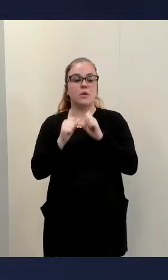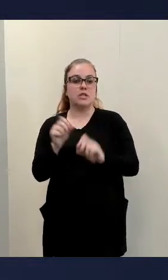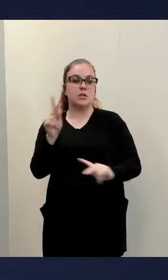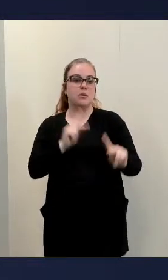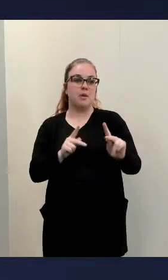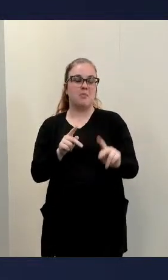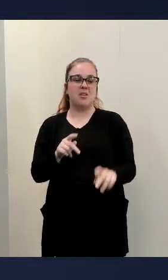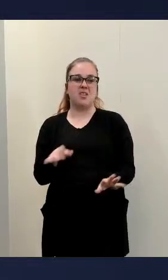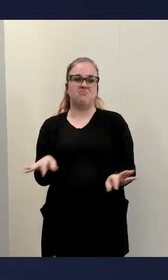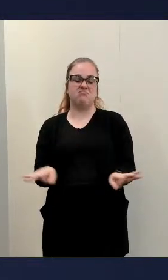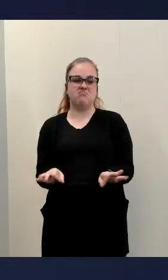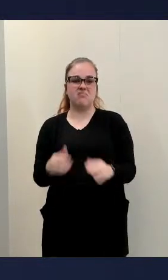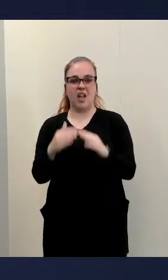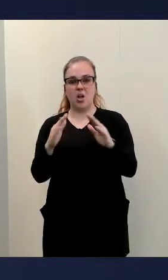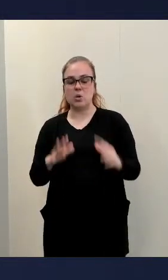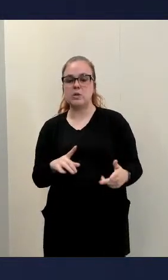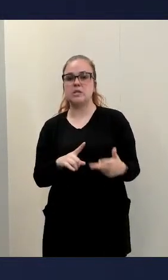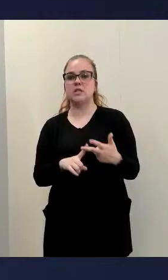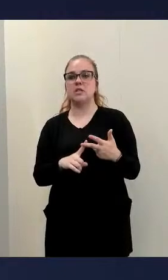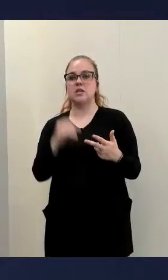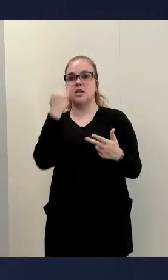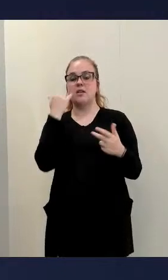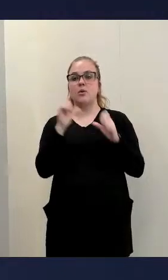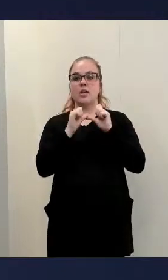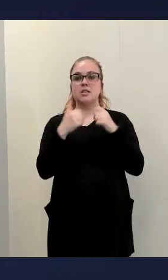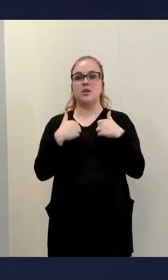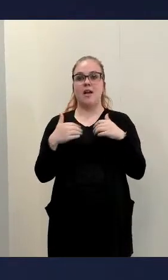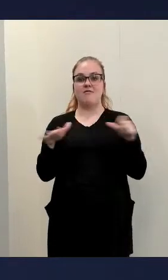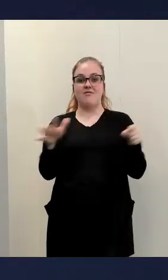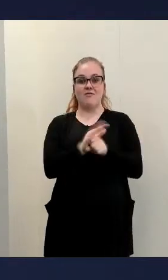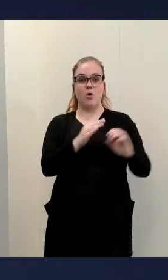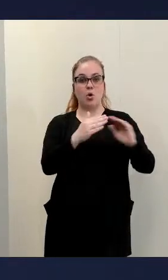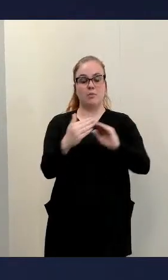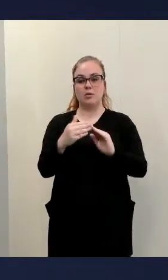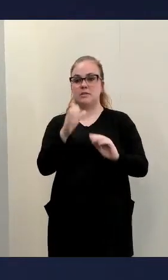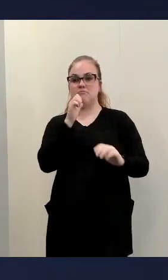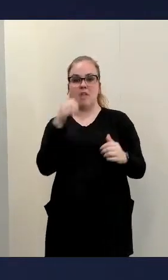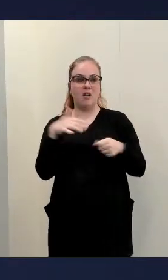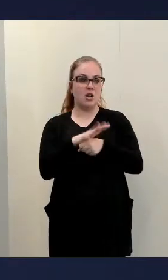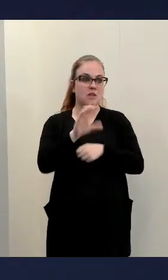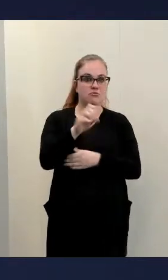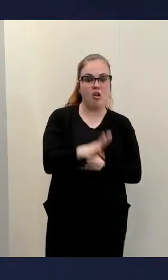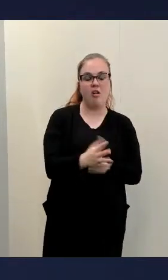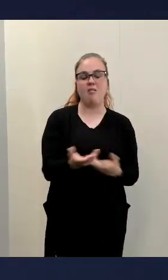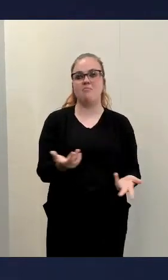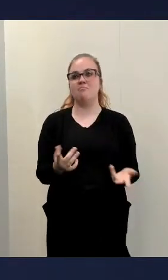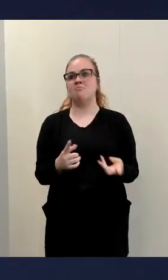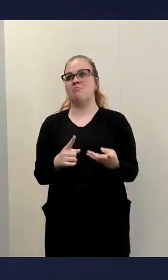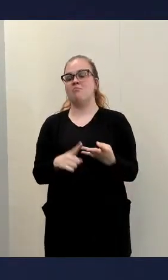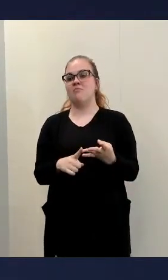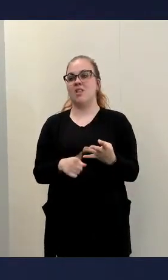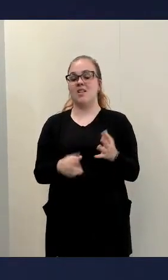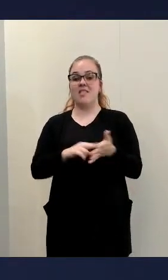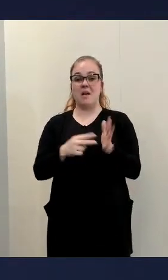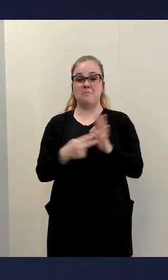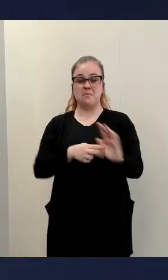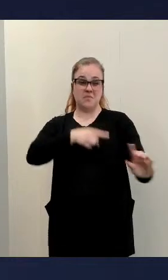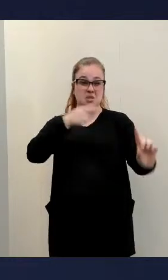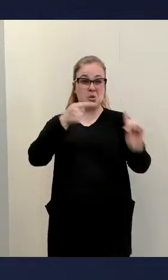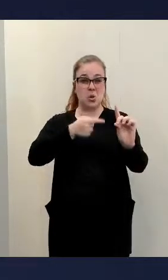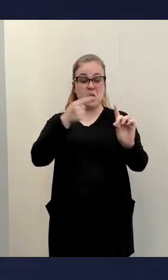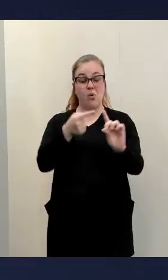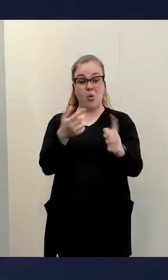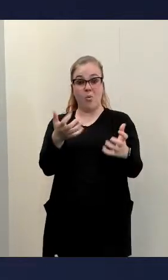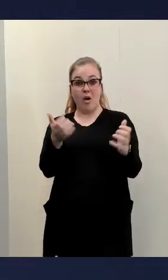substandard housing, if we continue to have entire communities that are underemployed, then the goal and the desire